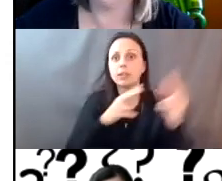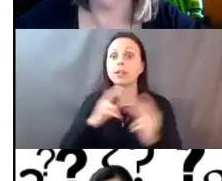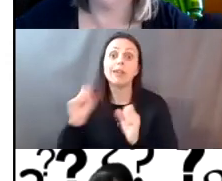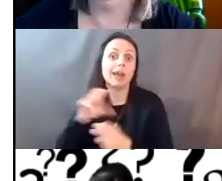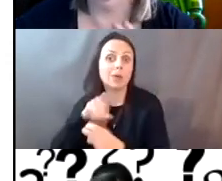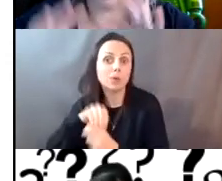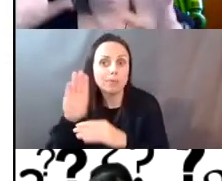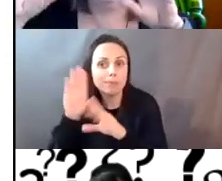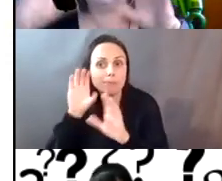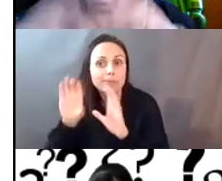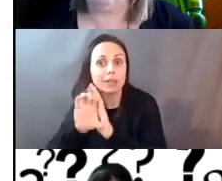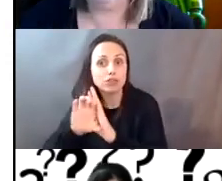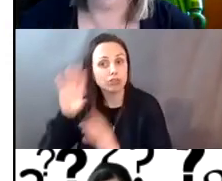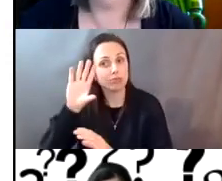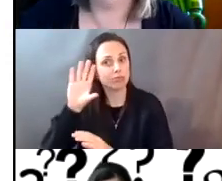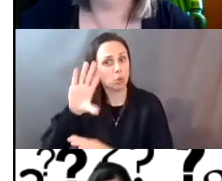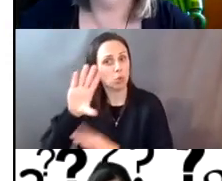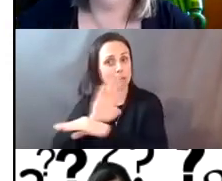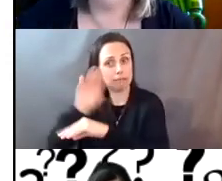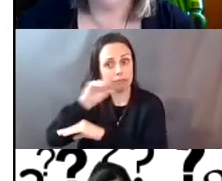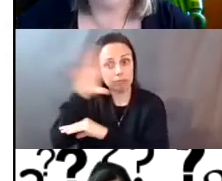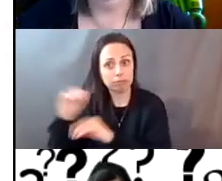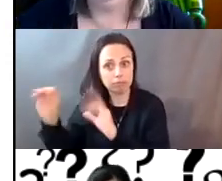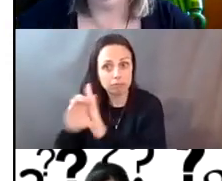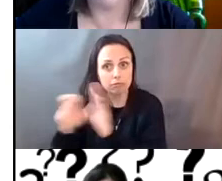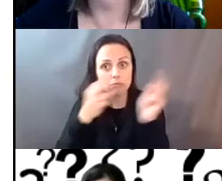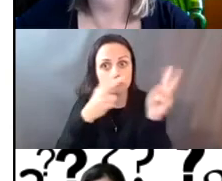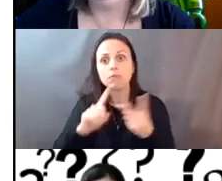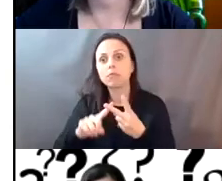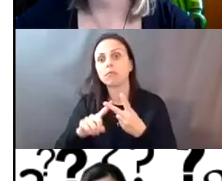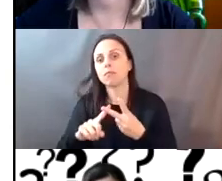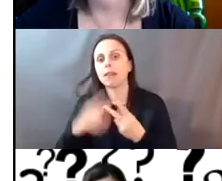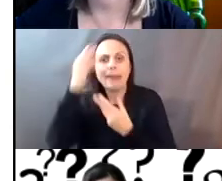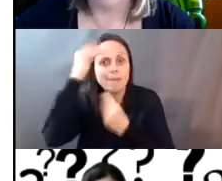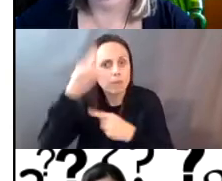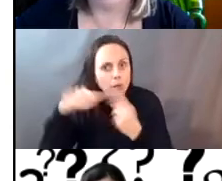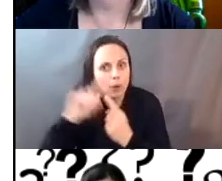pictures, you can include, information about your business, as well as